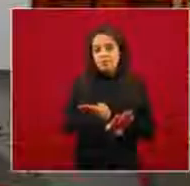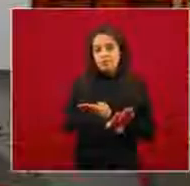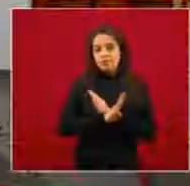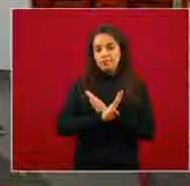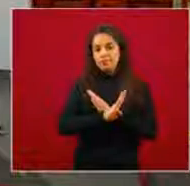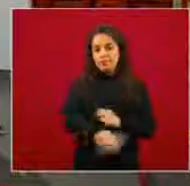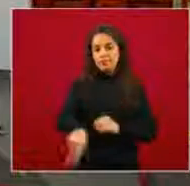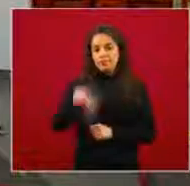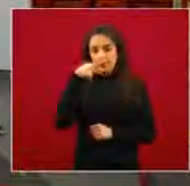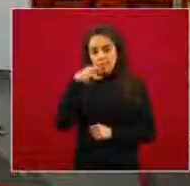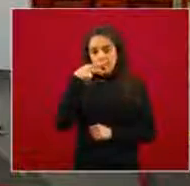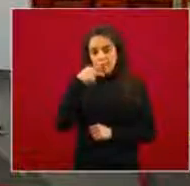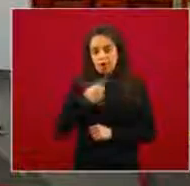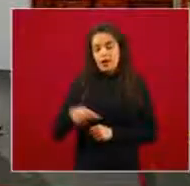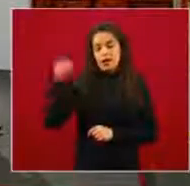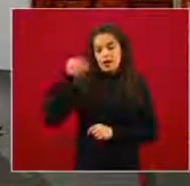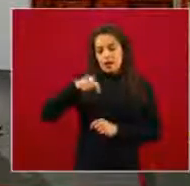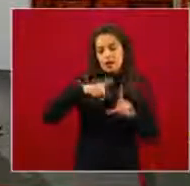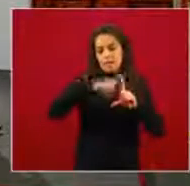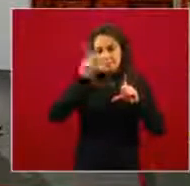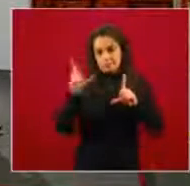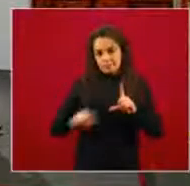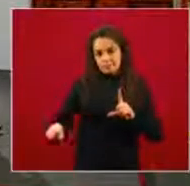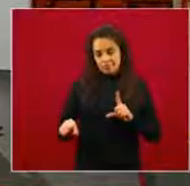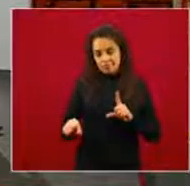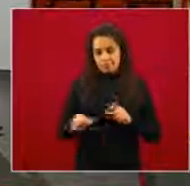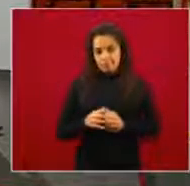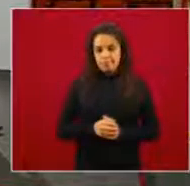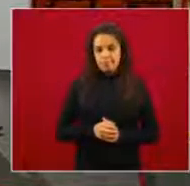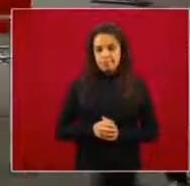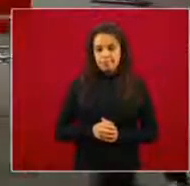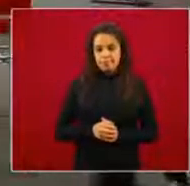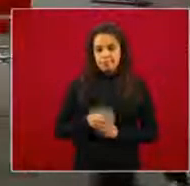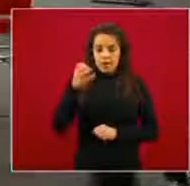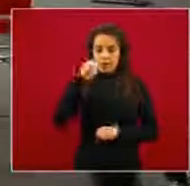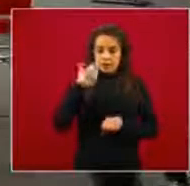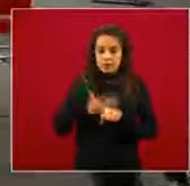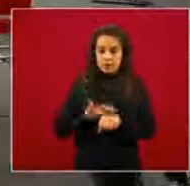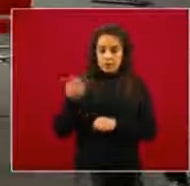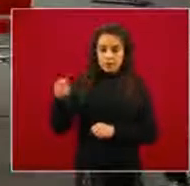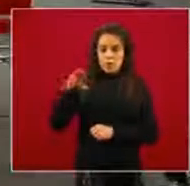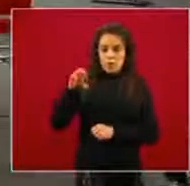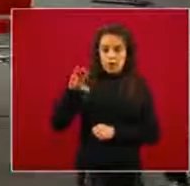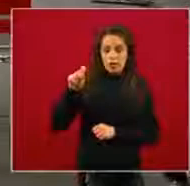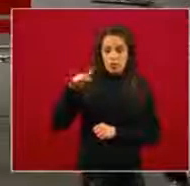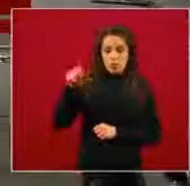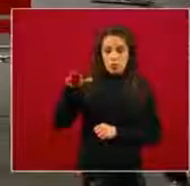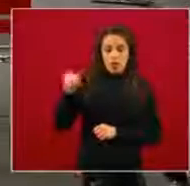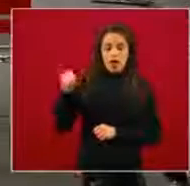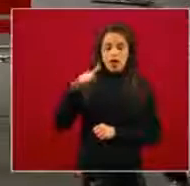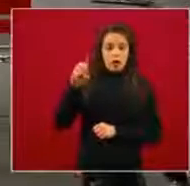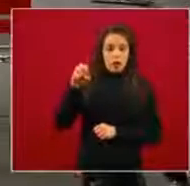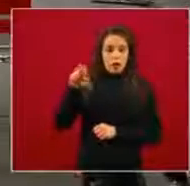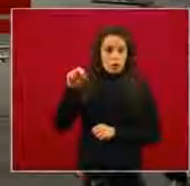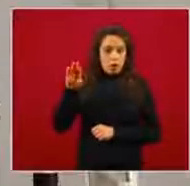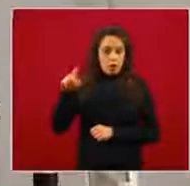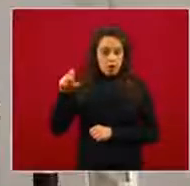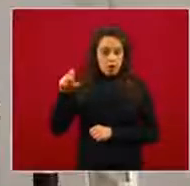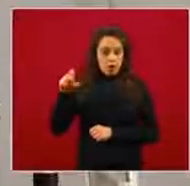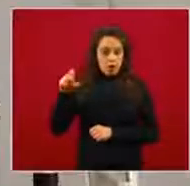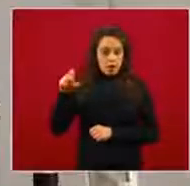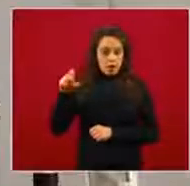tobacco world. And so we are going to have this special event. So if Minister Moctezuma, Teacher Robledo,